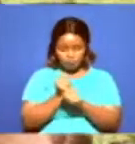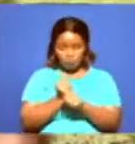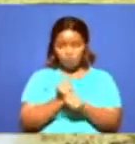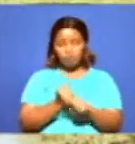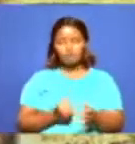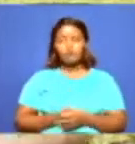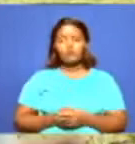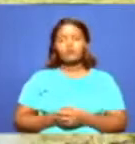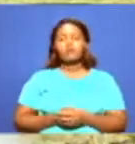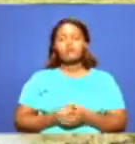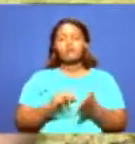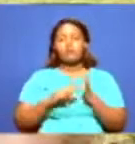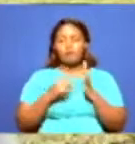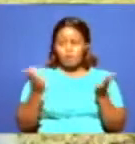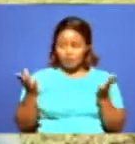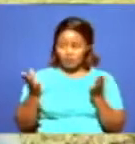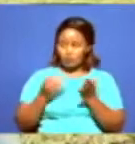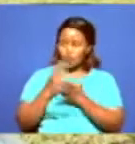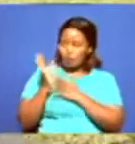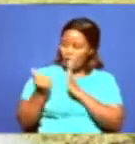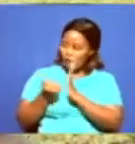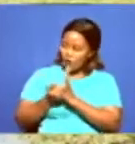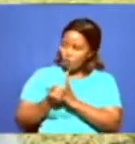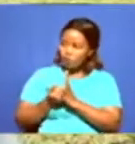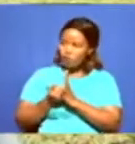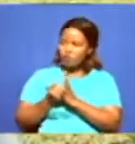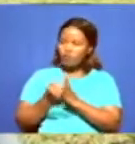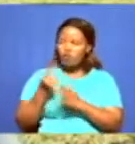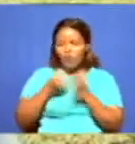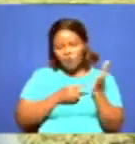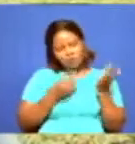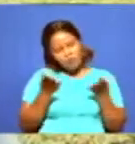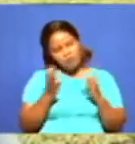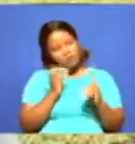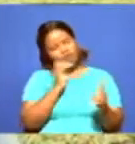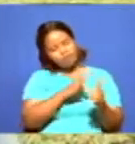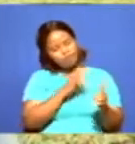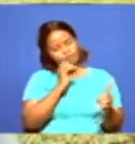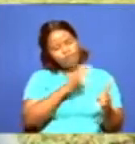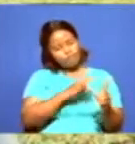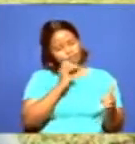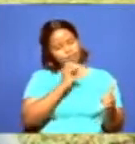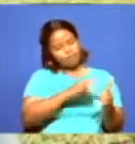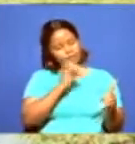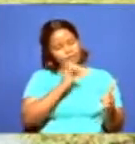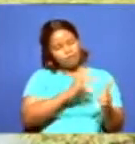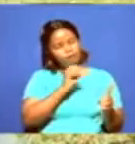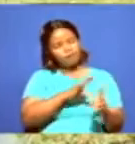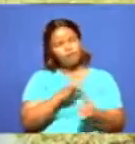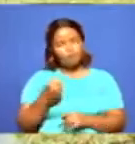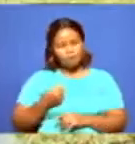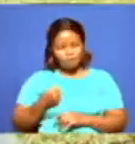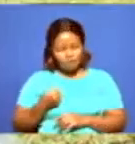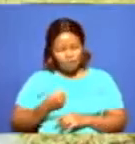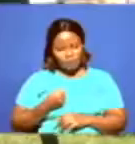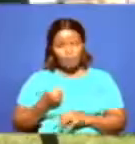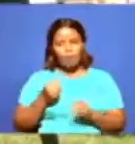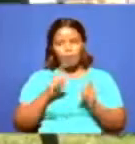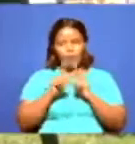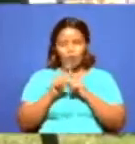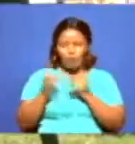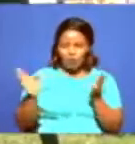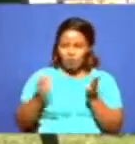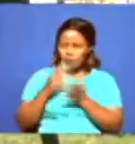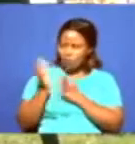was that code for counseling the girls. And the duel was for the